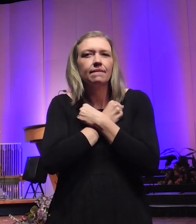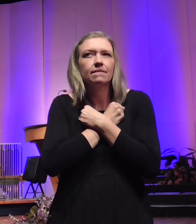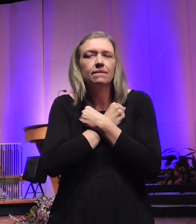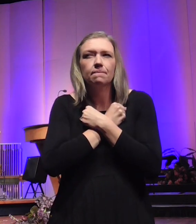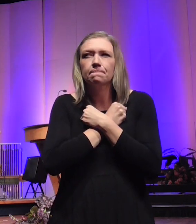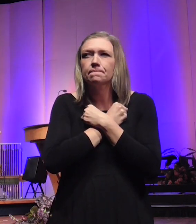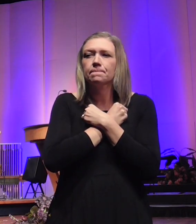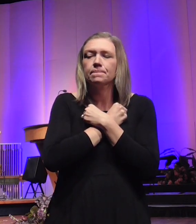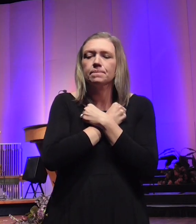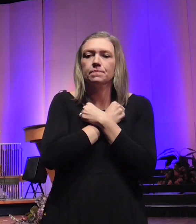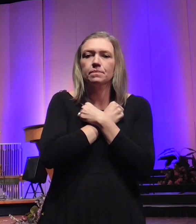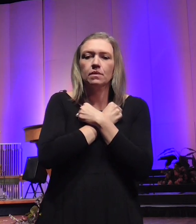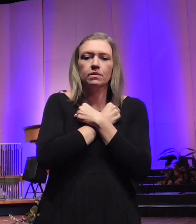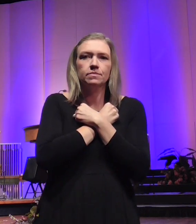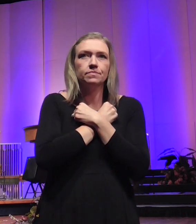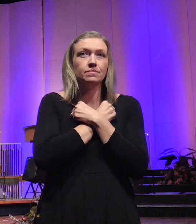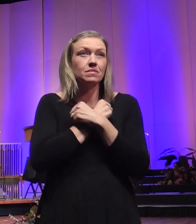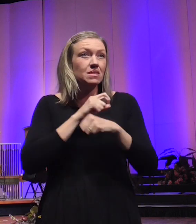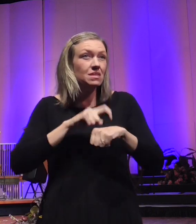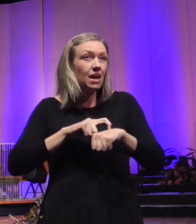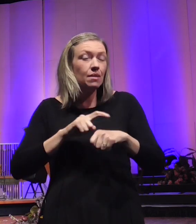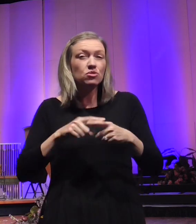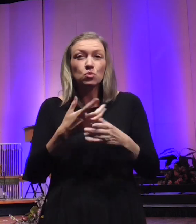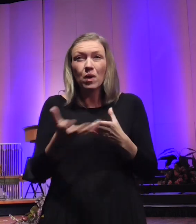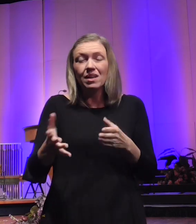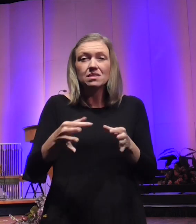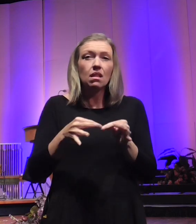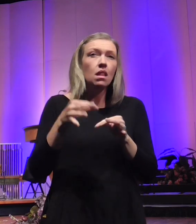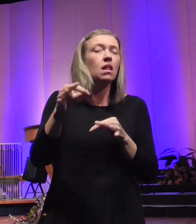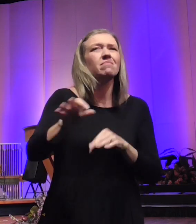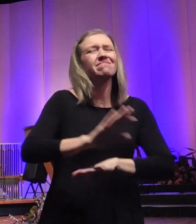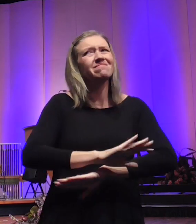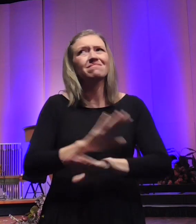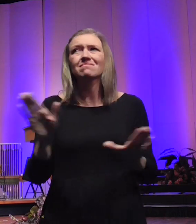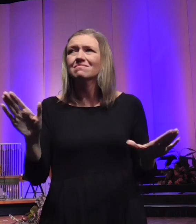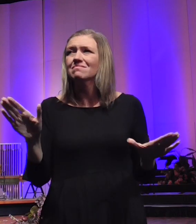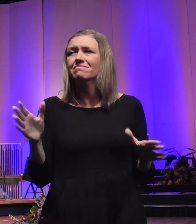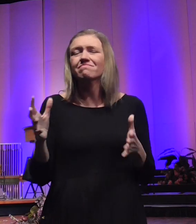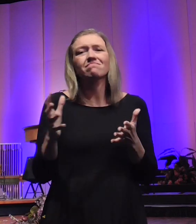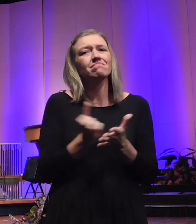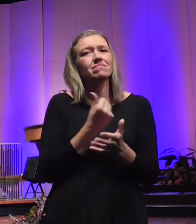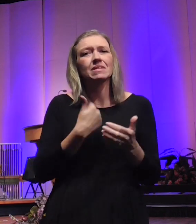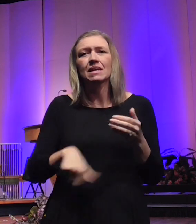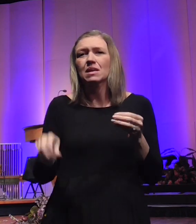There's no time to waste